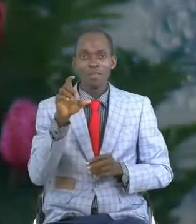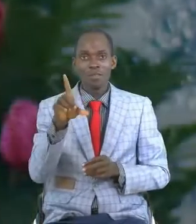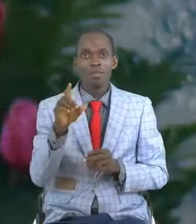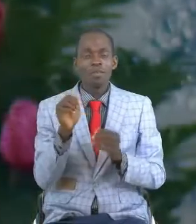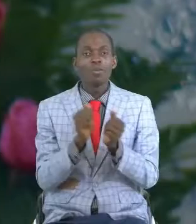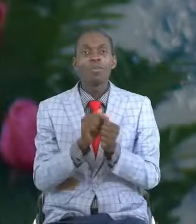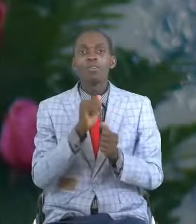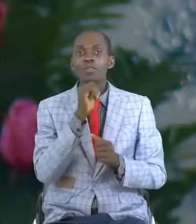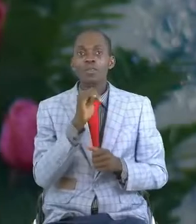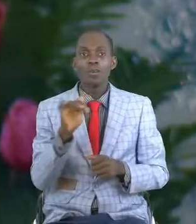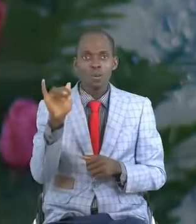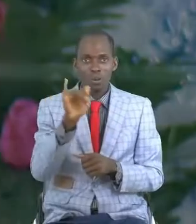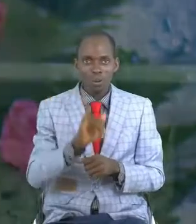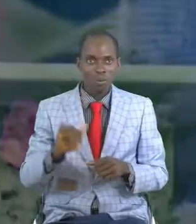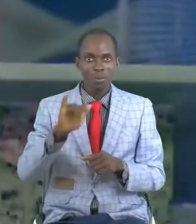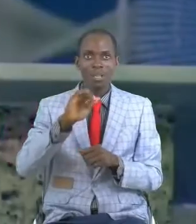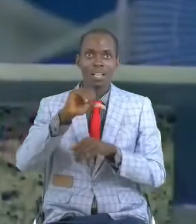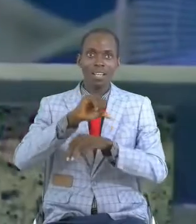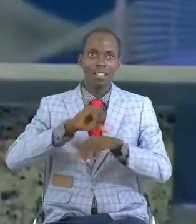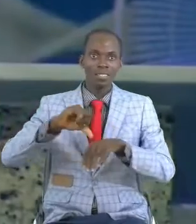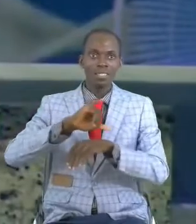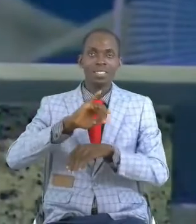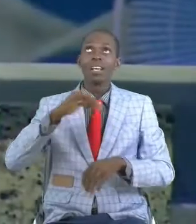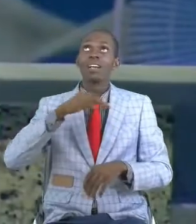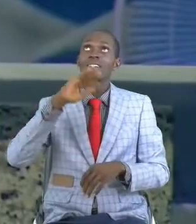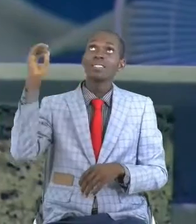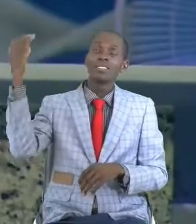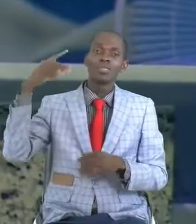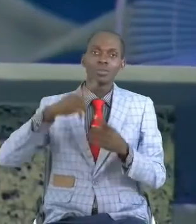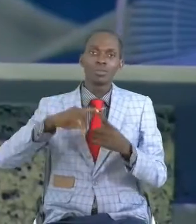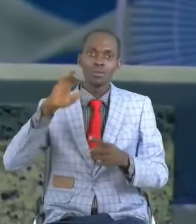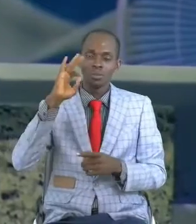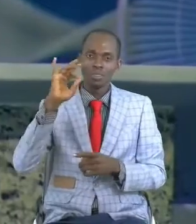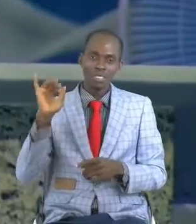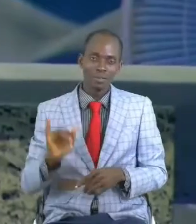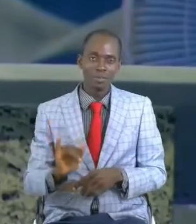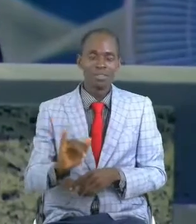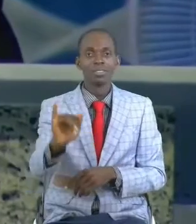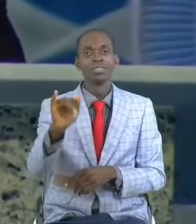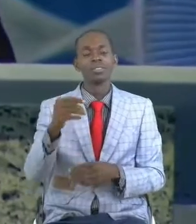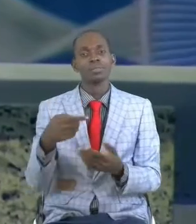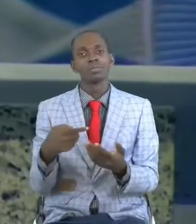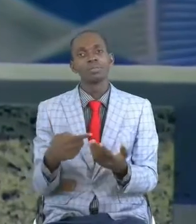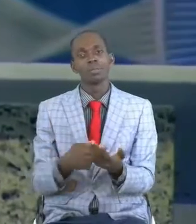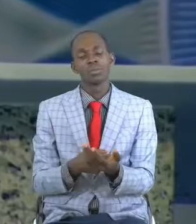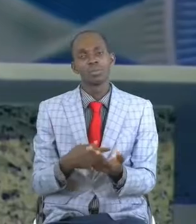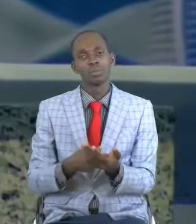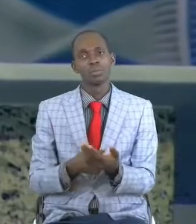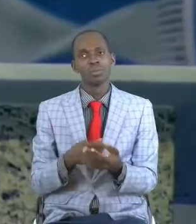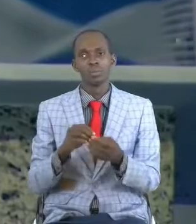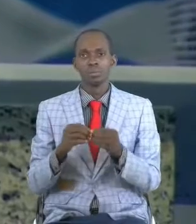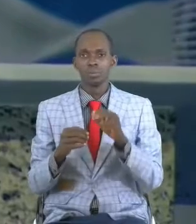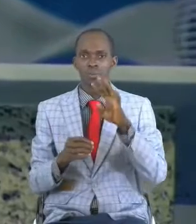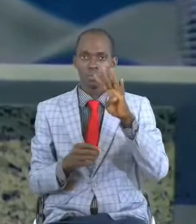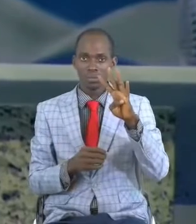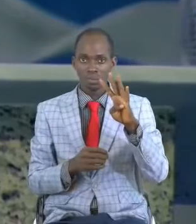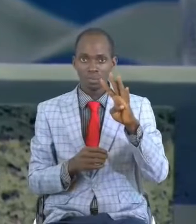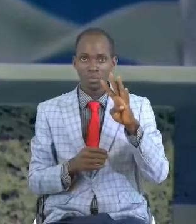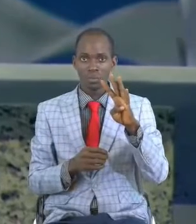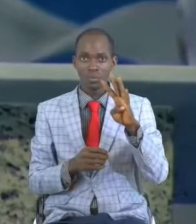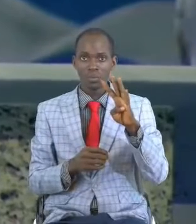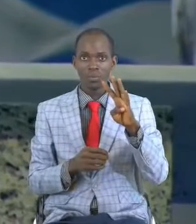to preach the everlasting gospel. Number four, he's preaching